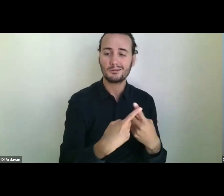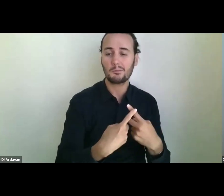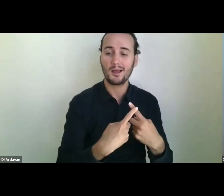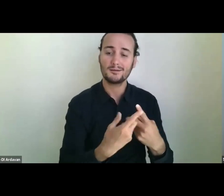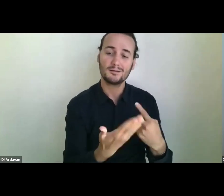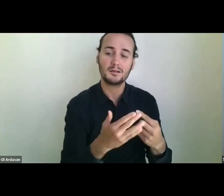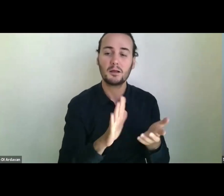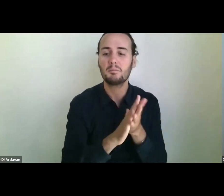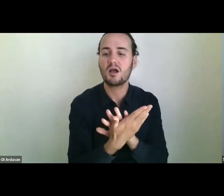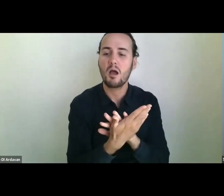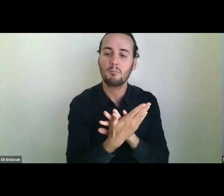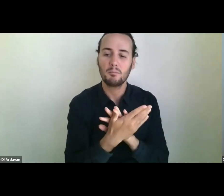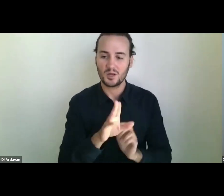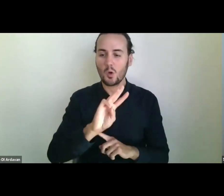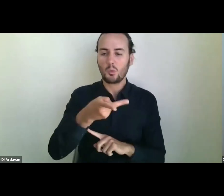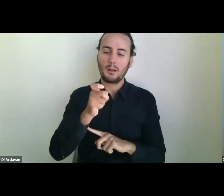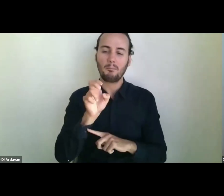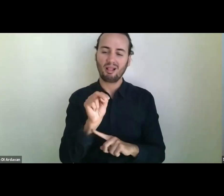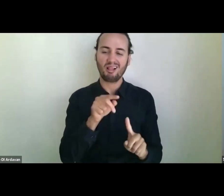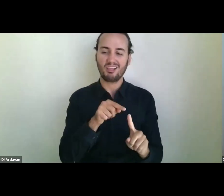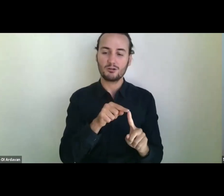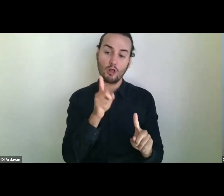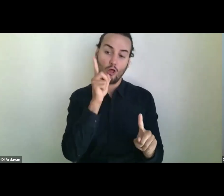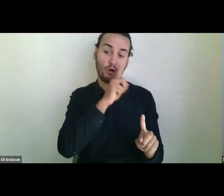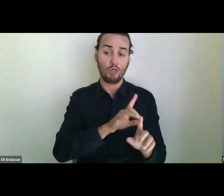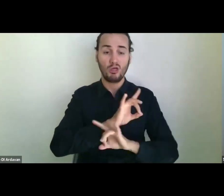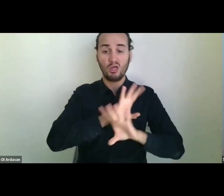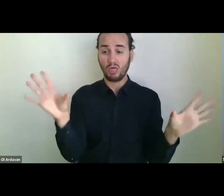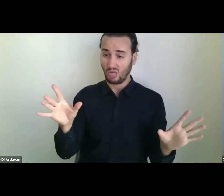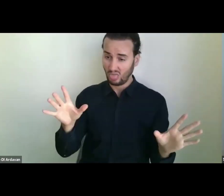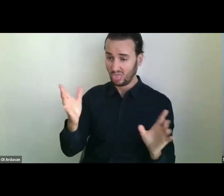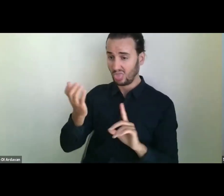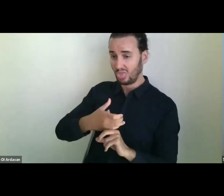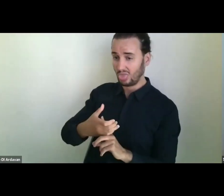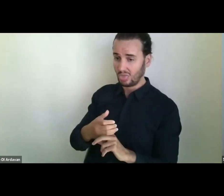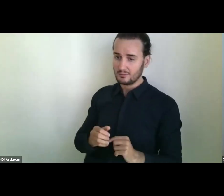can weaponize dependence to manufacture crisis.